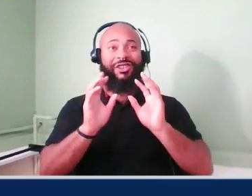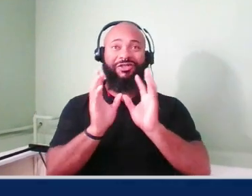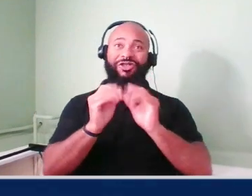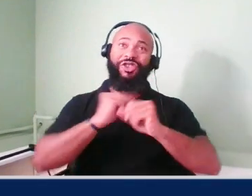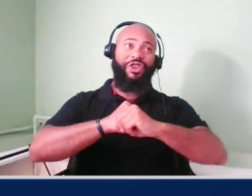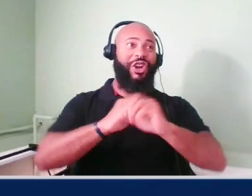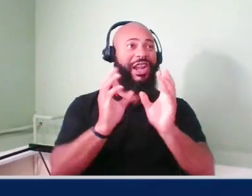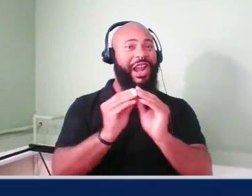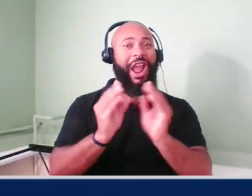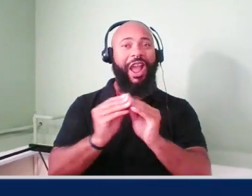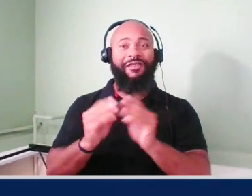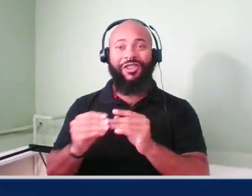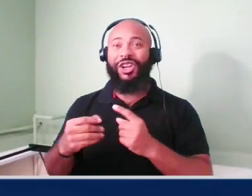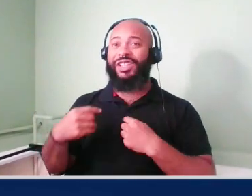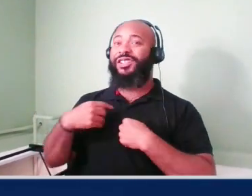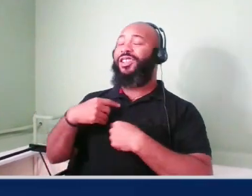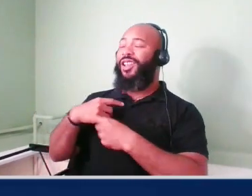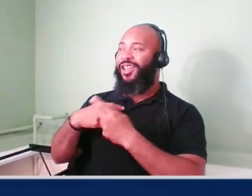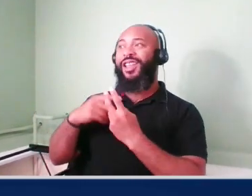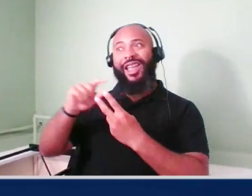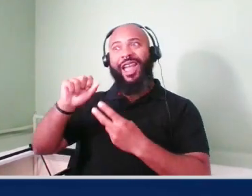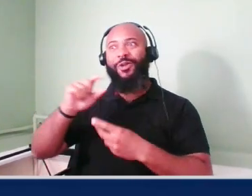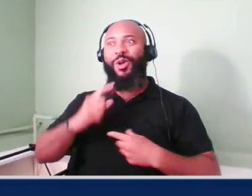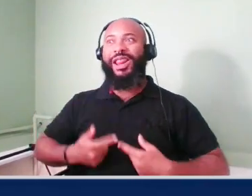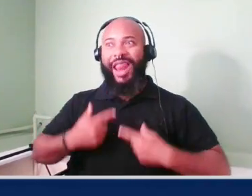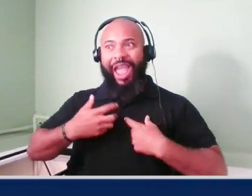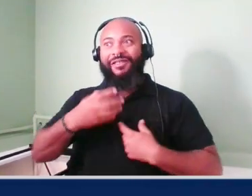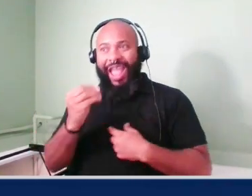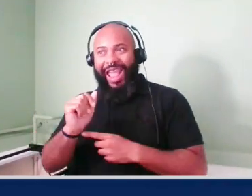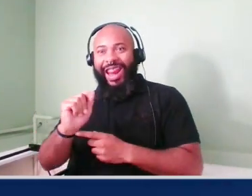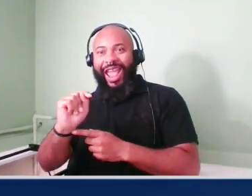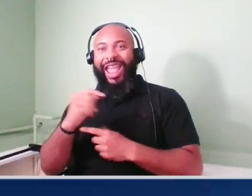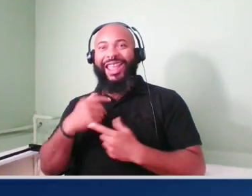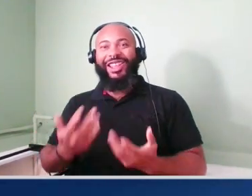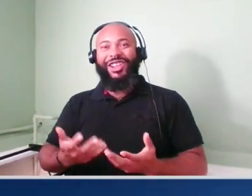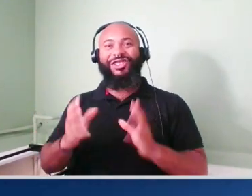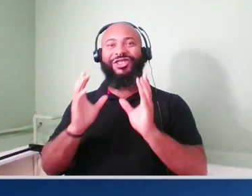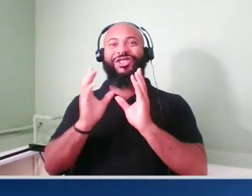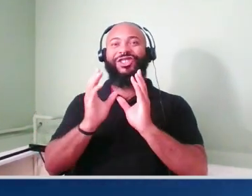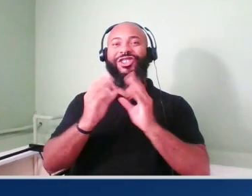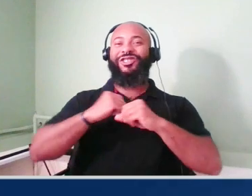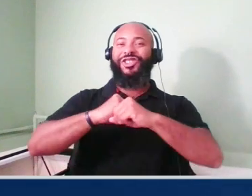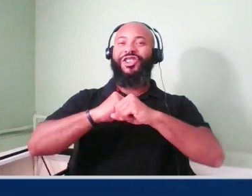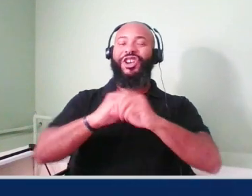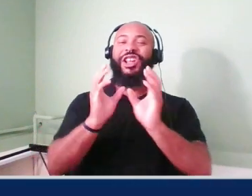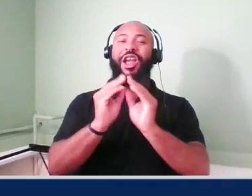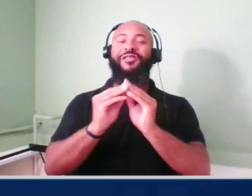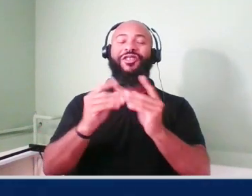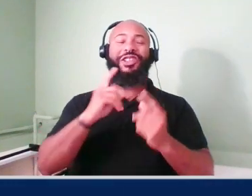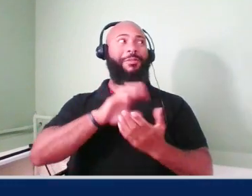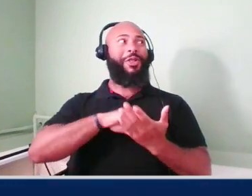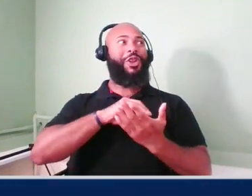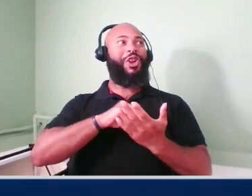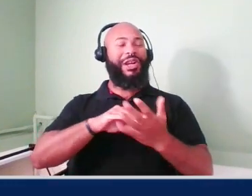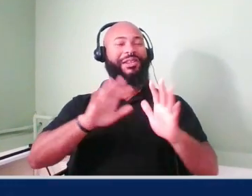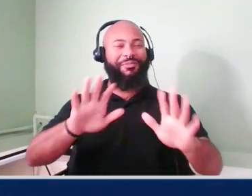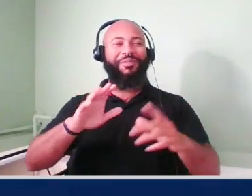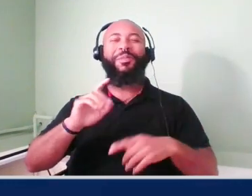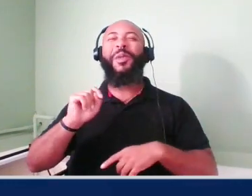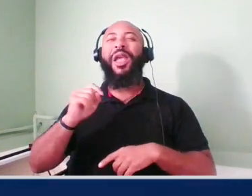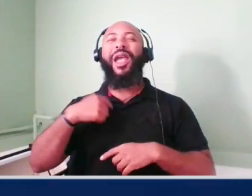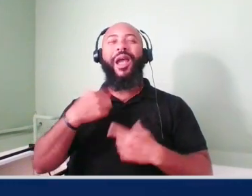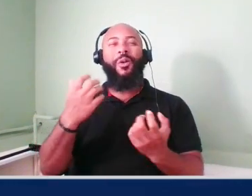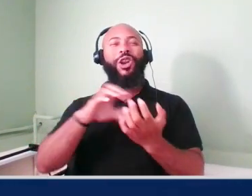things I'm learning in real time. But, I would love to hear a little bit maybe more about why people are setting